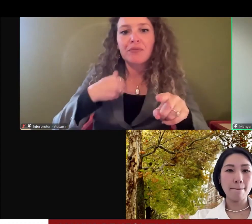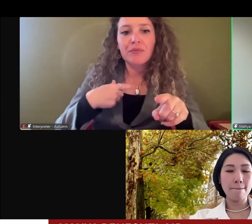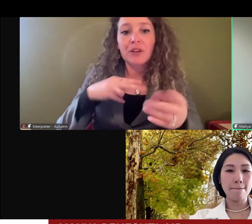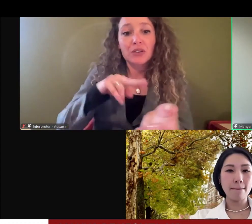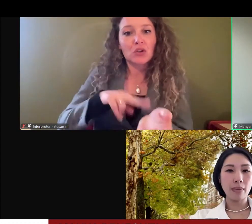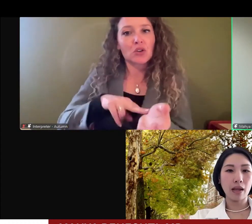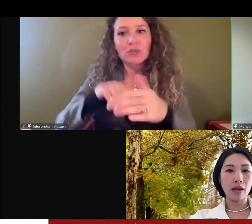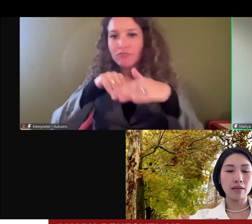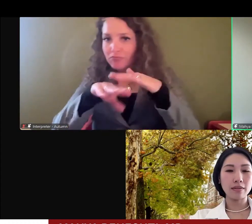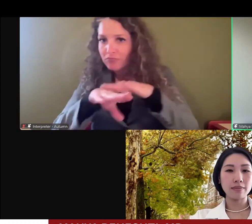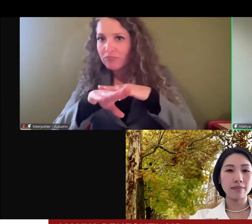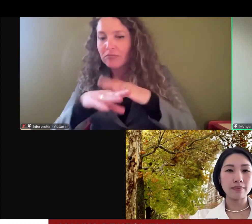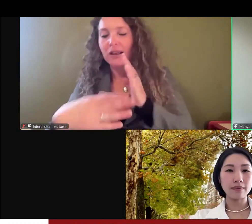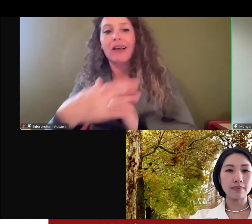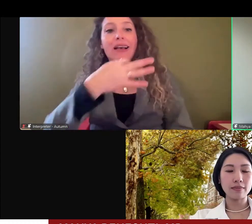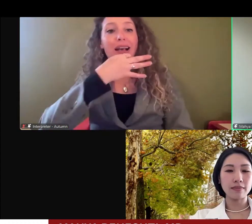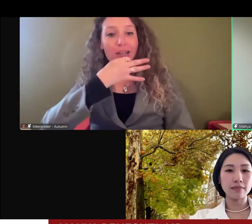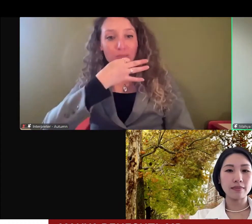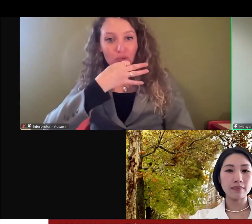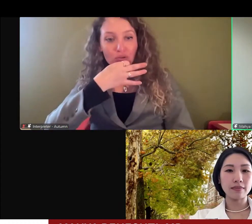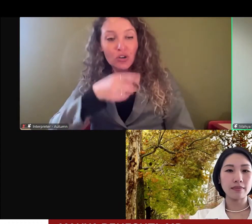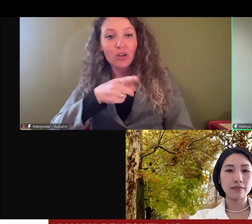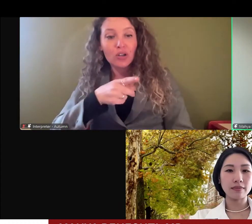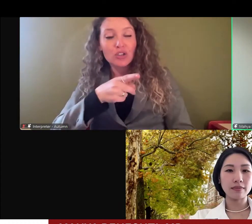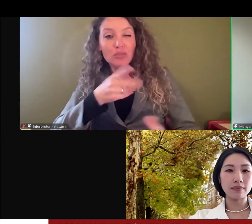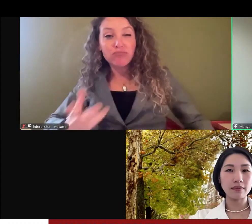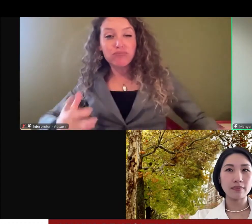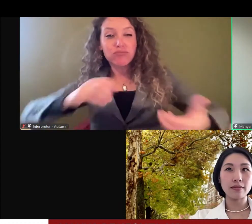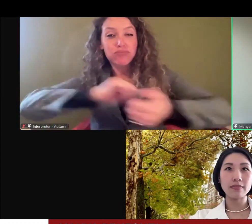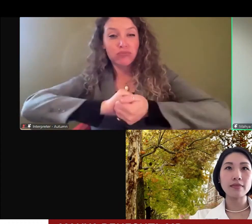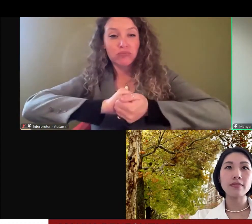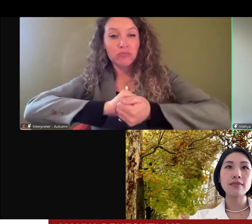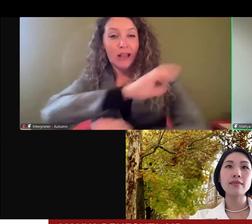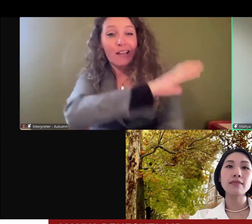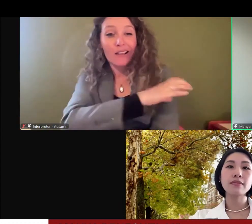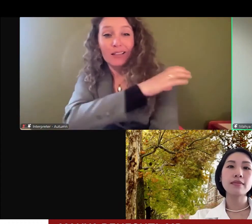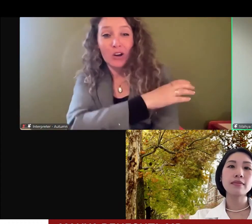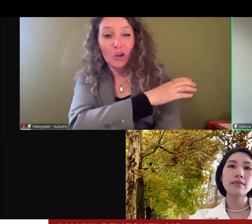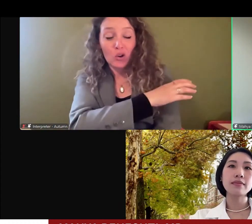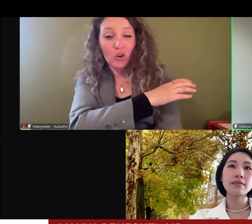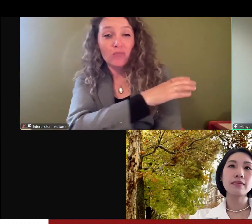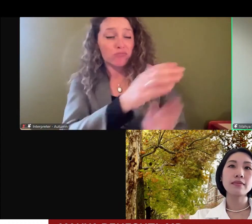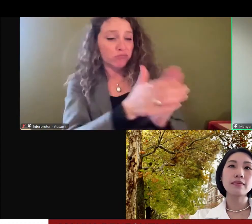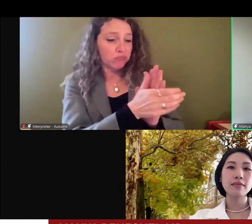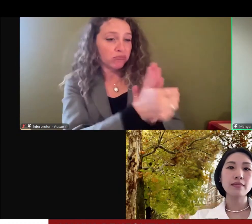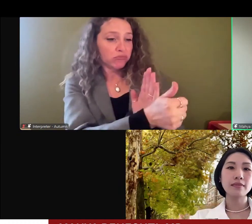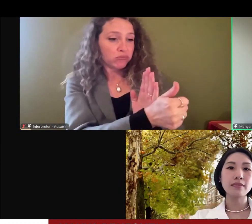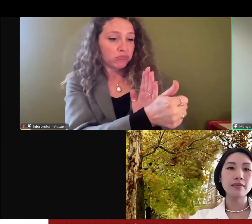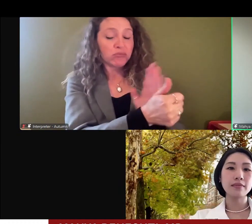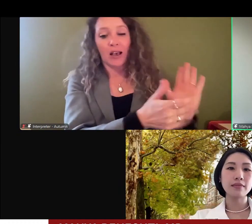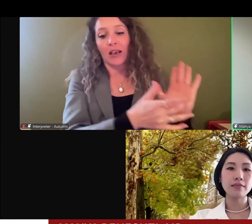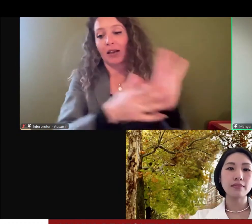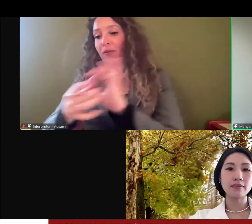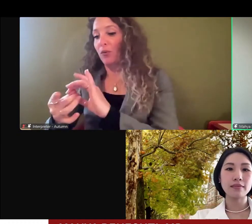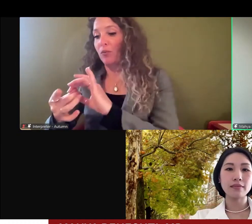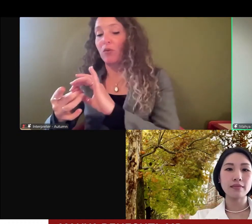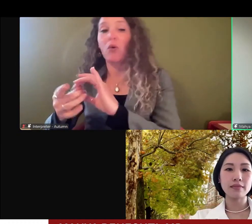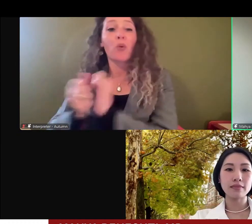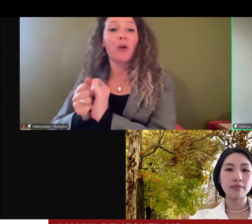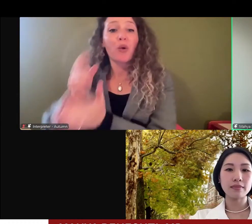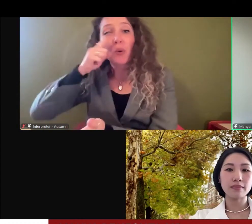certified accessibility expert, she combines clinical expertise with research and education to